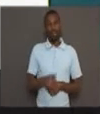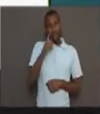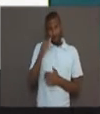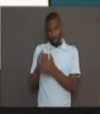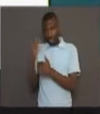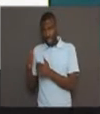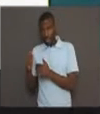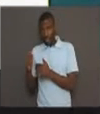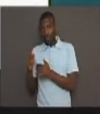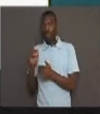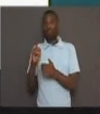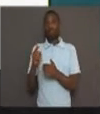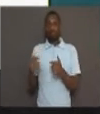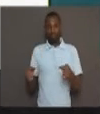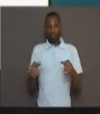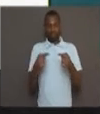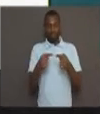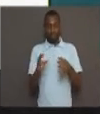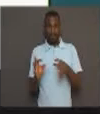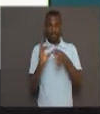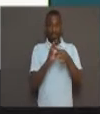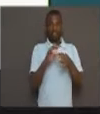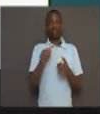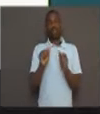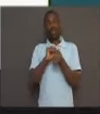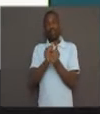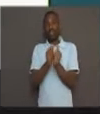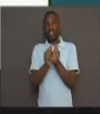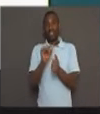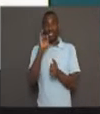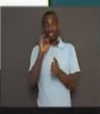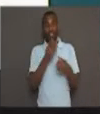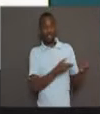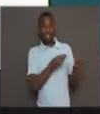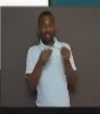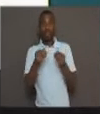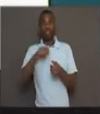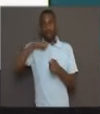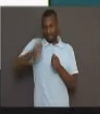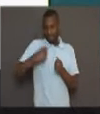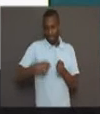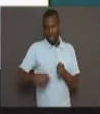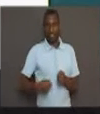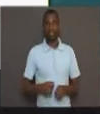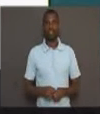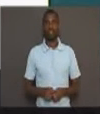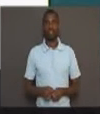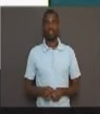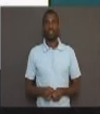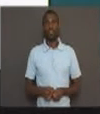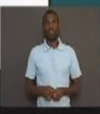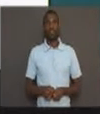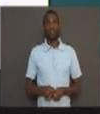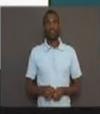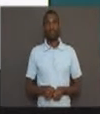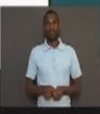is connected to the alternating current provided by a generator through a